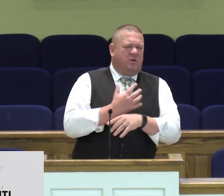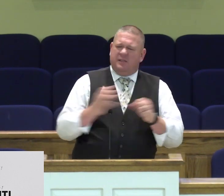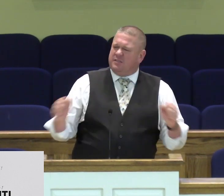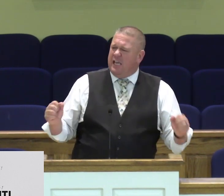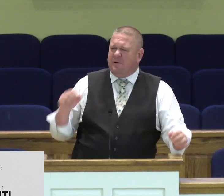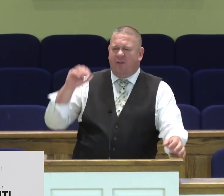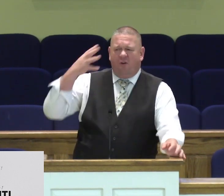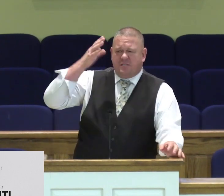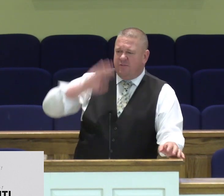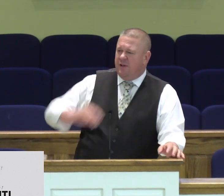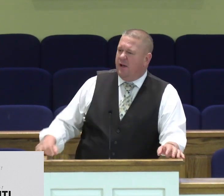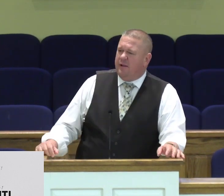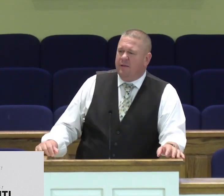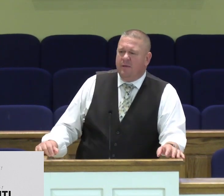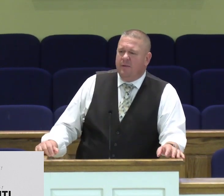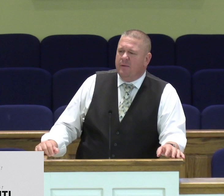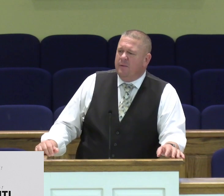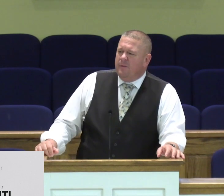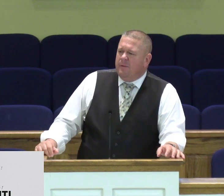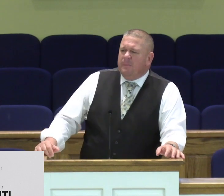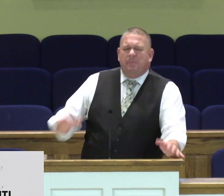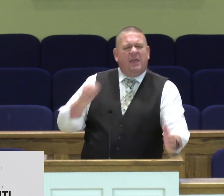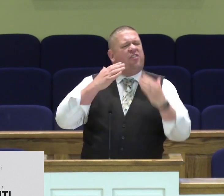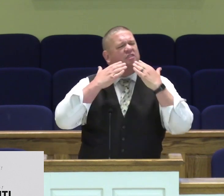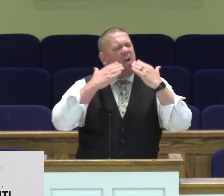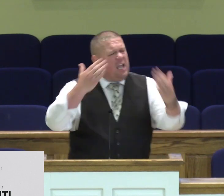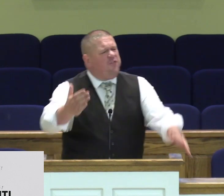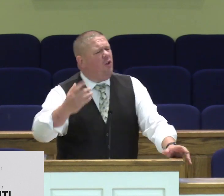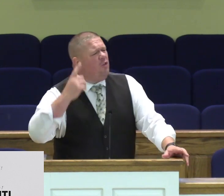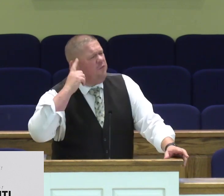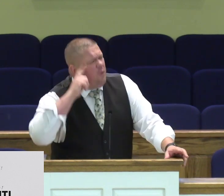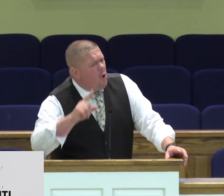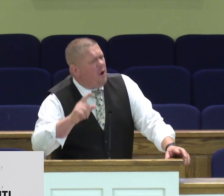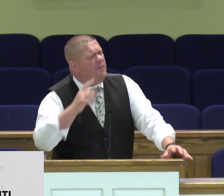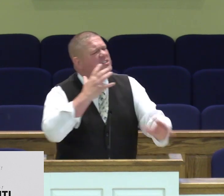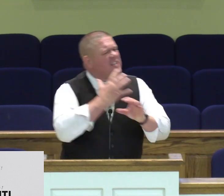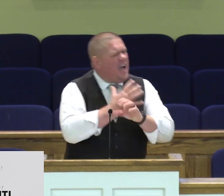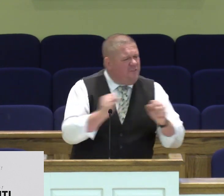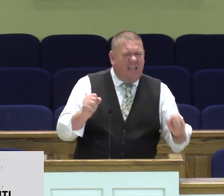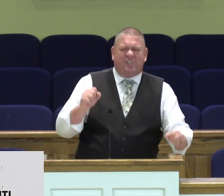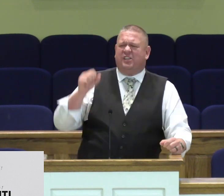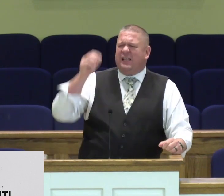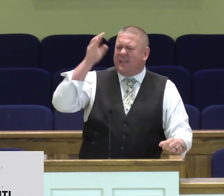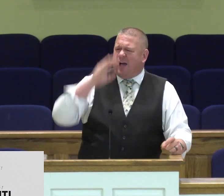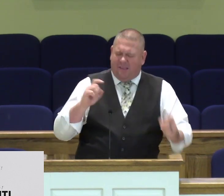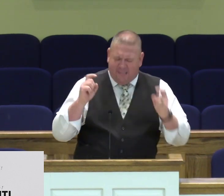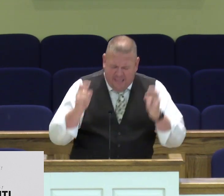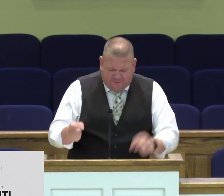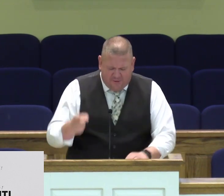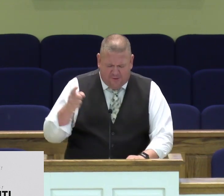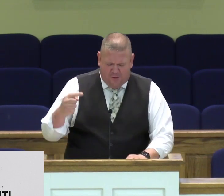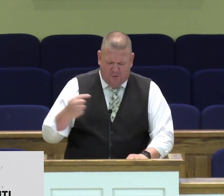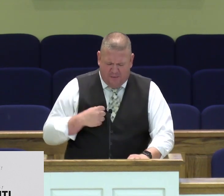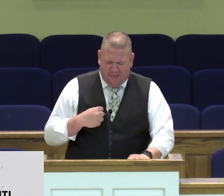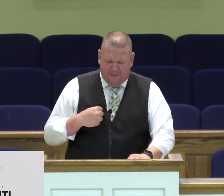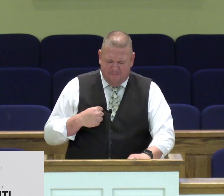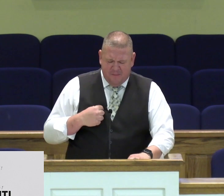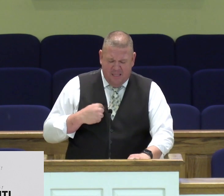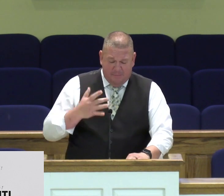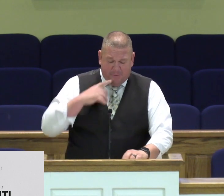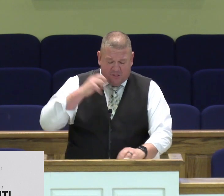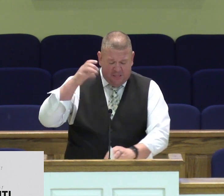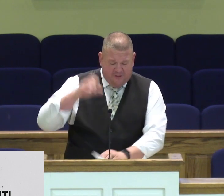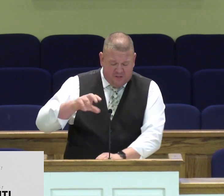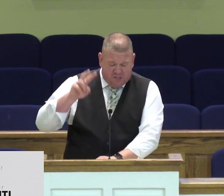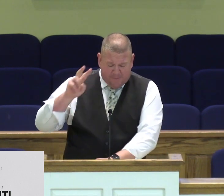day you got saved by the grace of God. Be thankful for the salvation that God gifted to you and me.